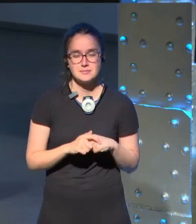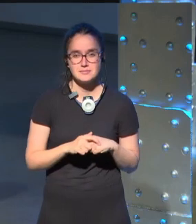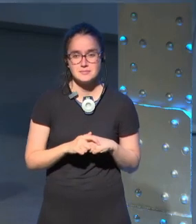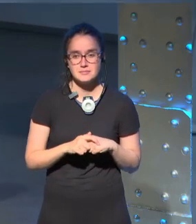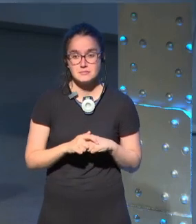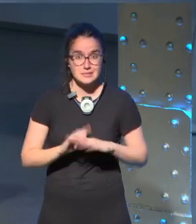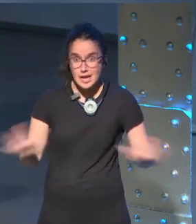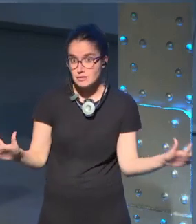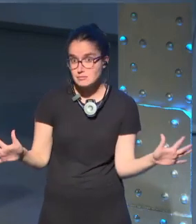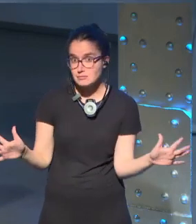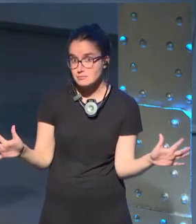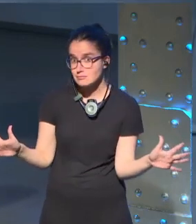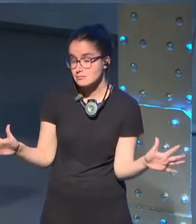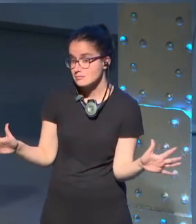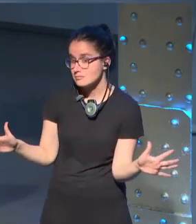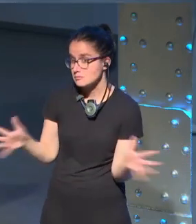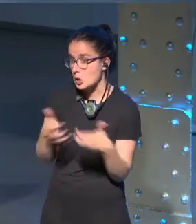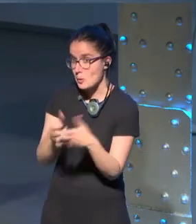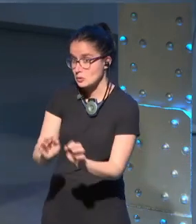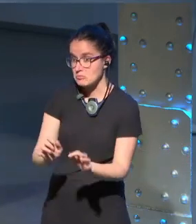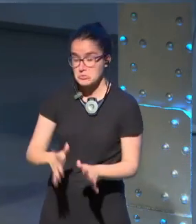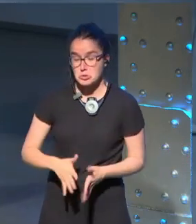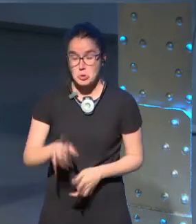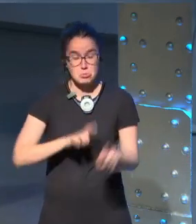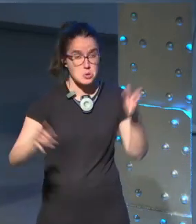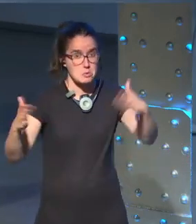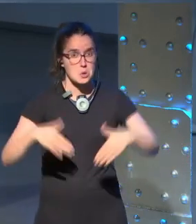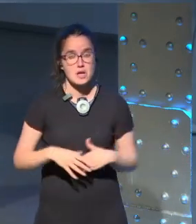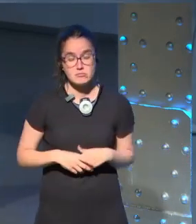¿No va a pelear más? I have no problem with that.